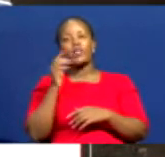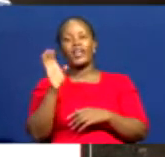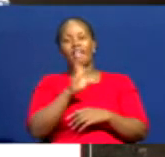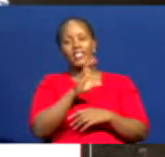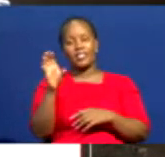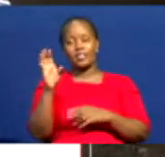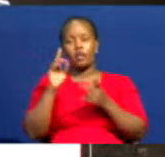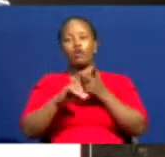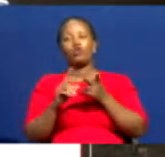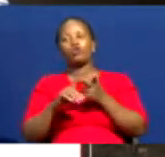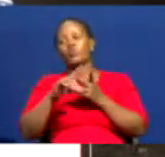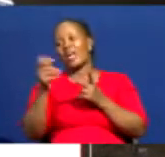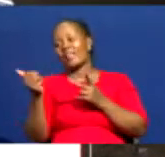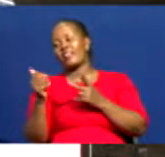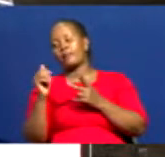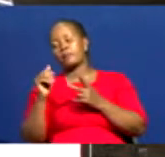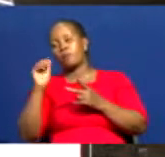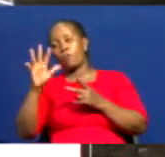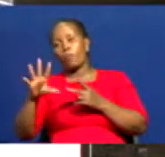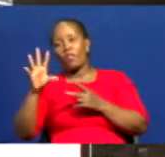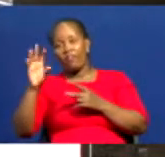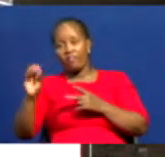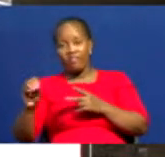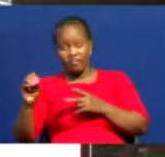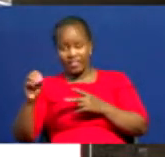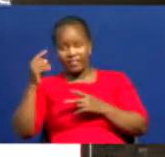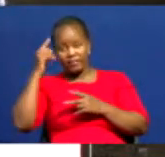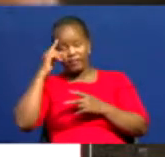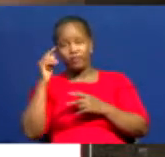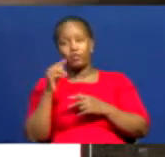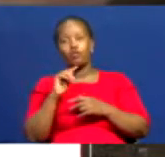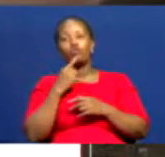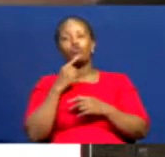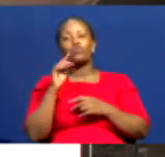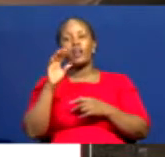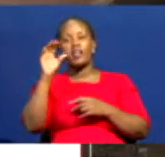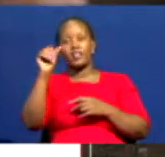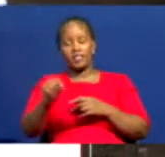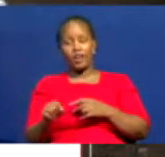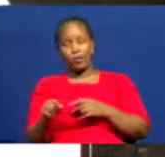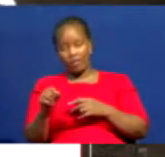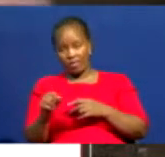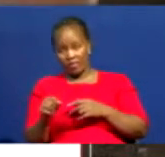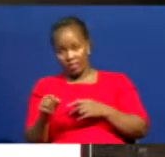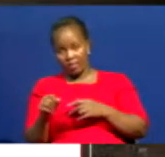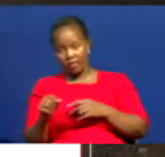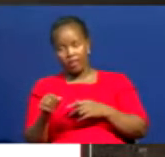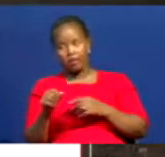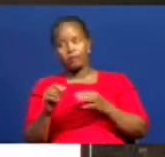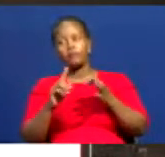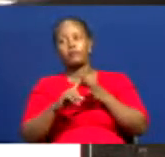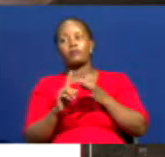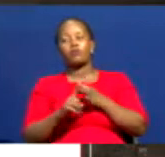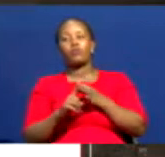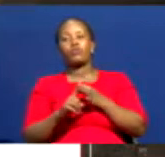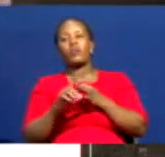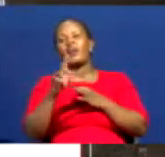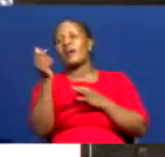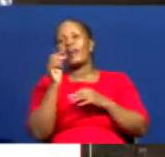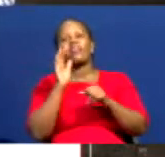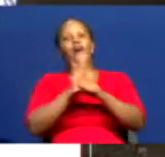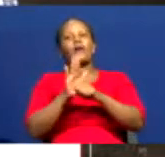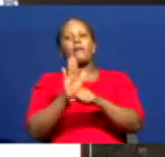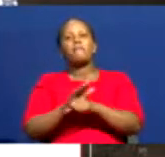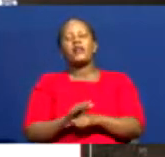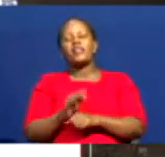then some 50 for Turkana South, 40 Loima, and then a lot of